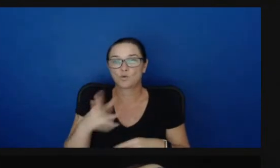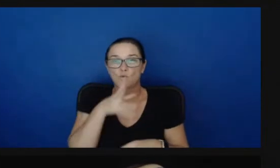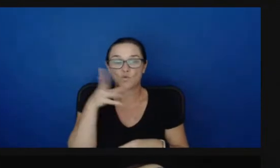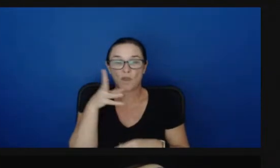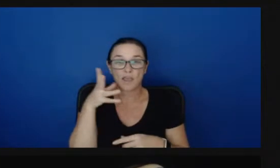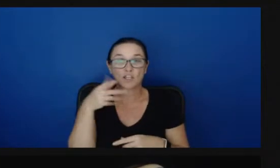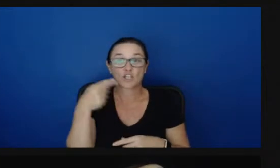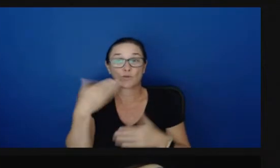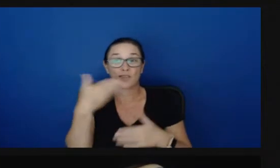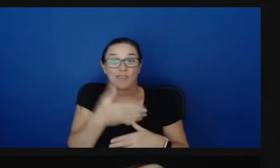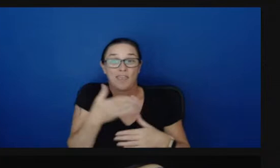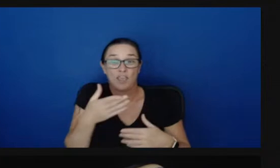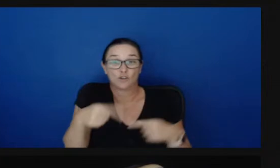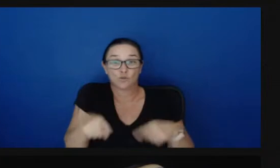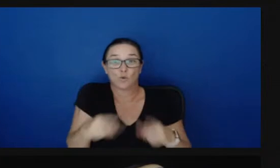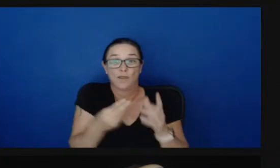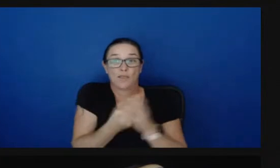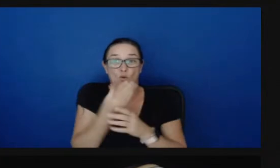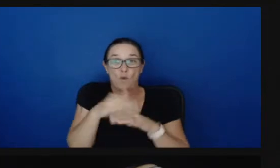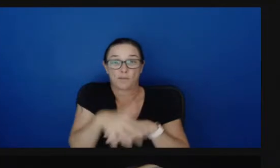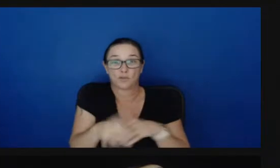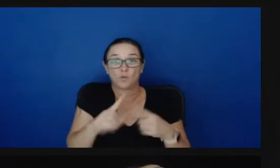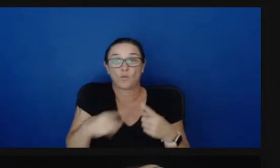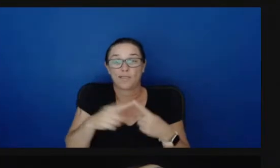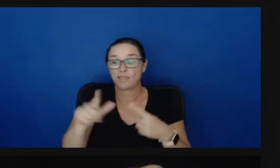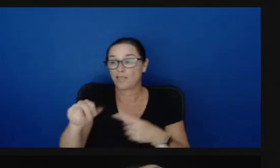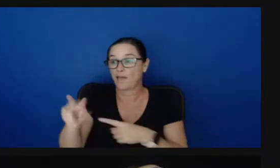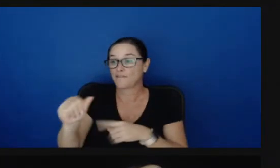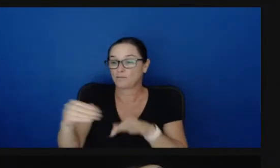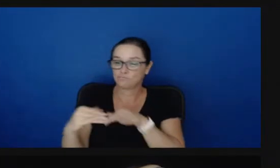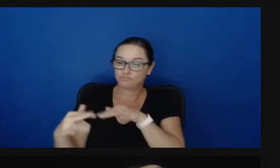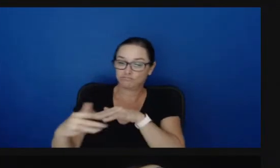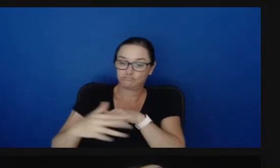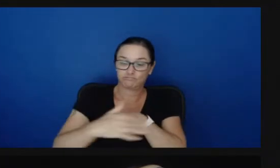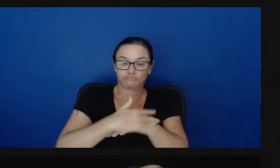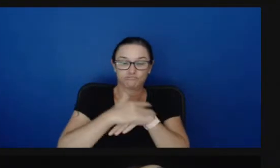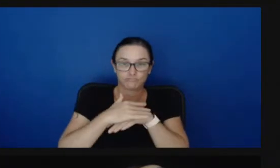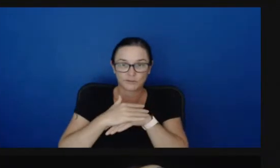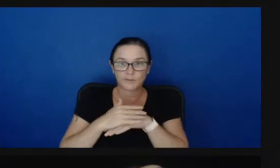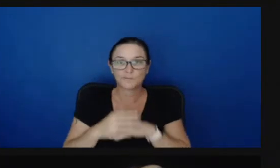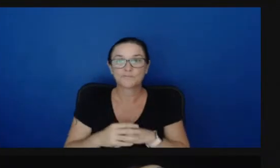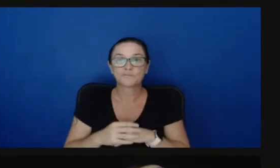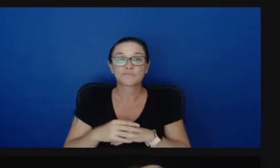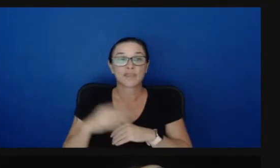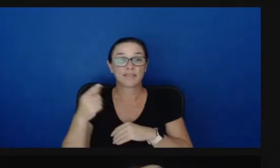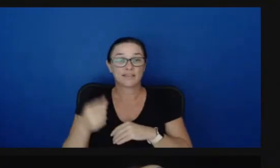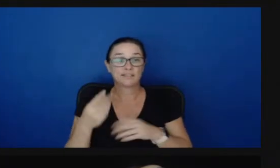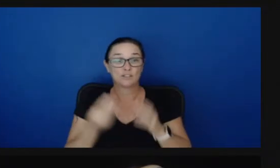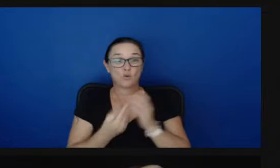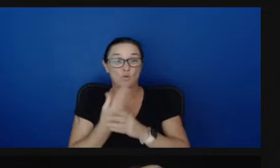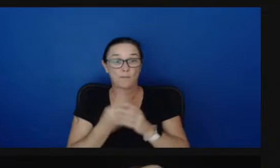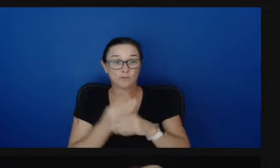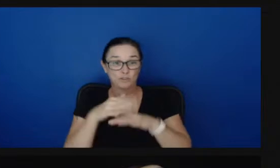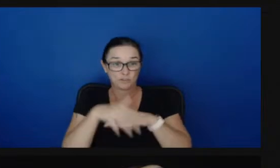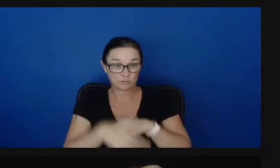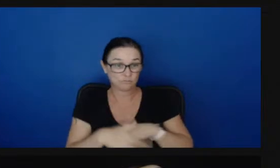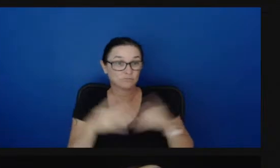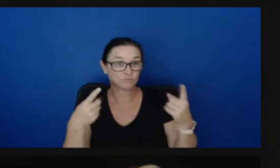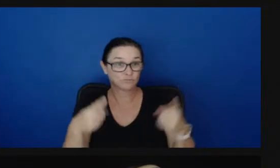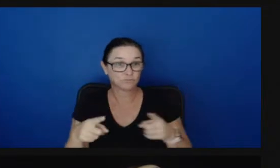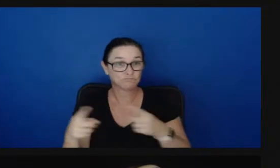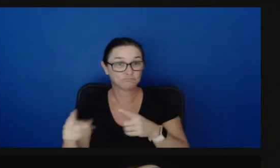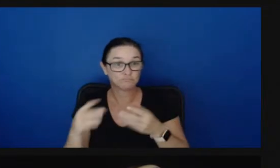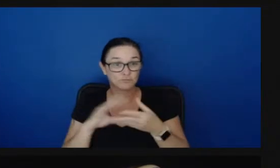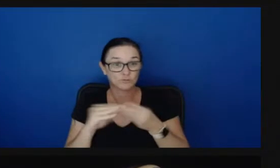lava surrounded their homestead. So this is also an eruption story, and